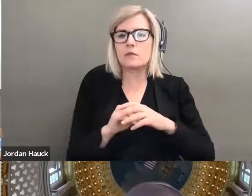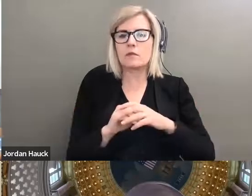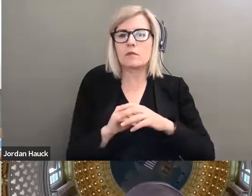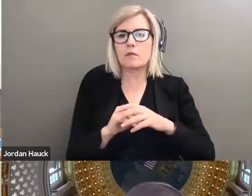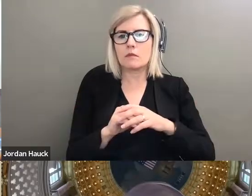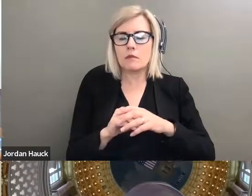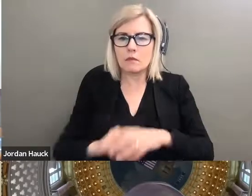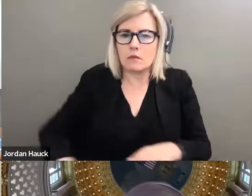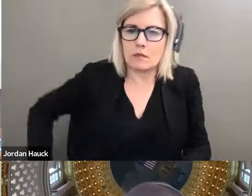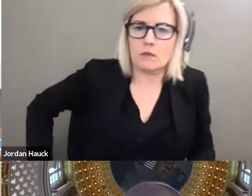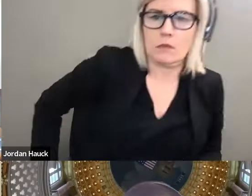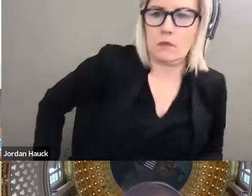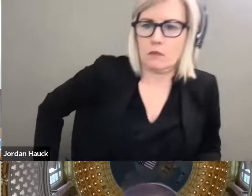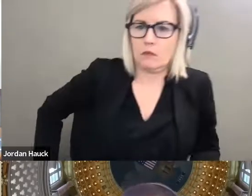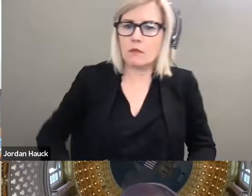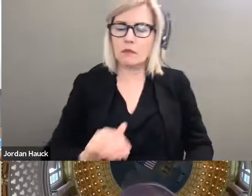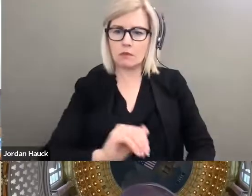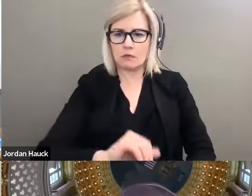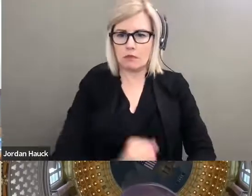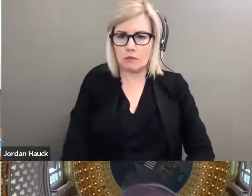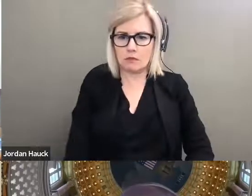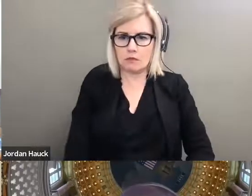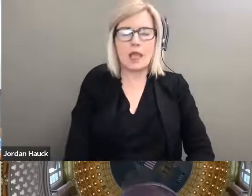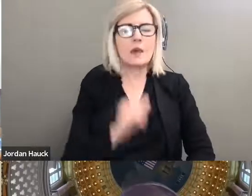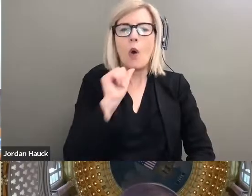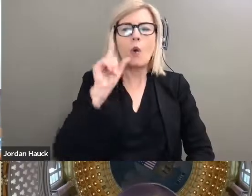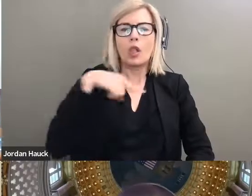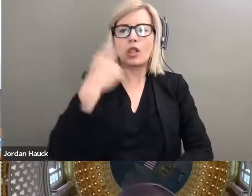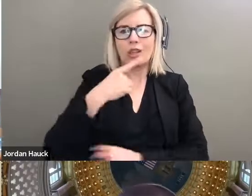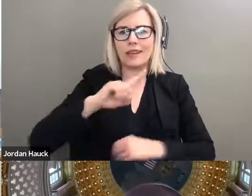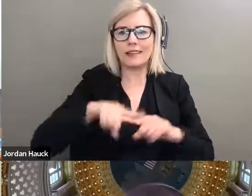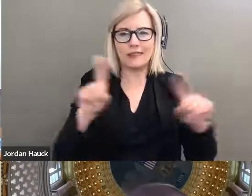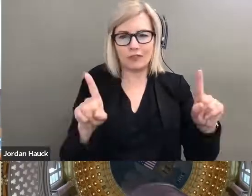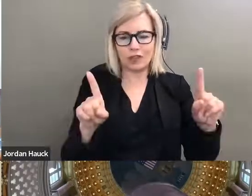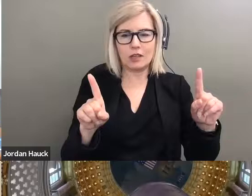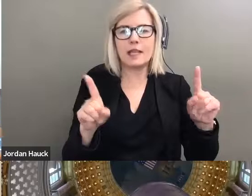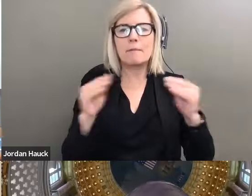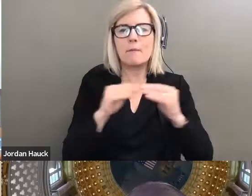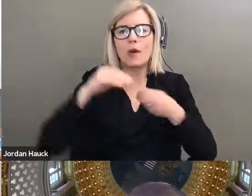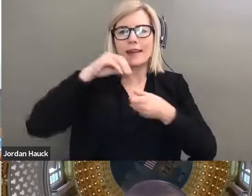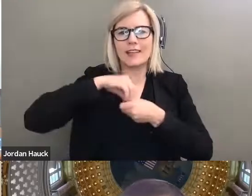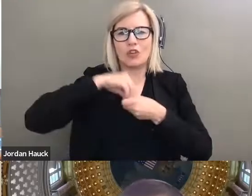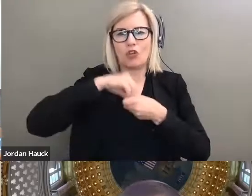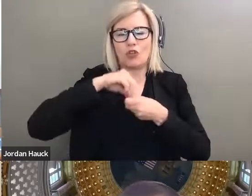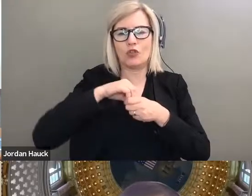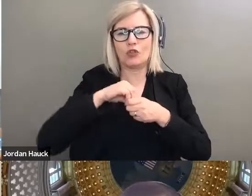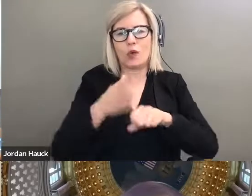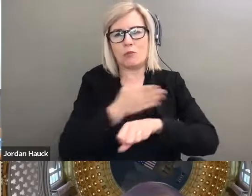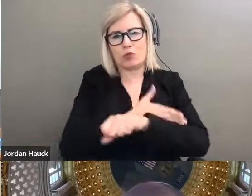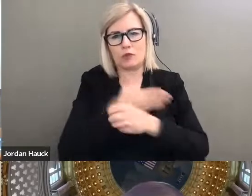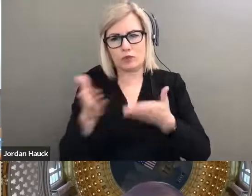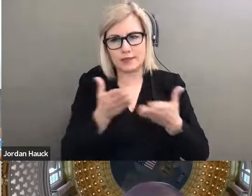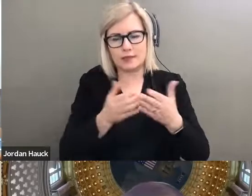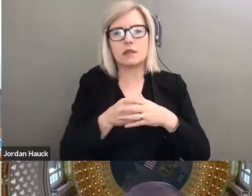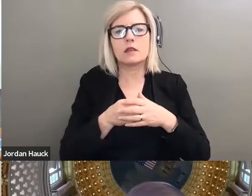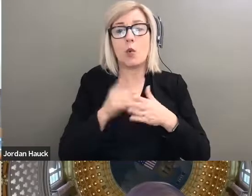to look like a different type of service for you. This is more internally to make things better. I mean, what you should